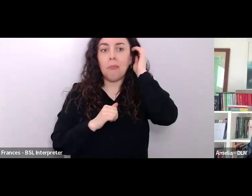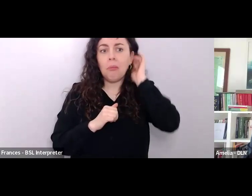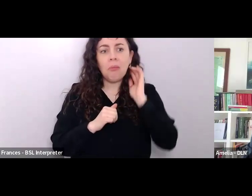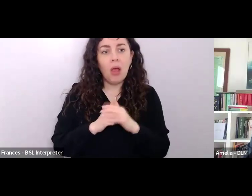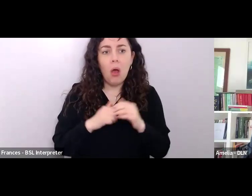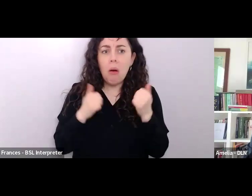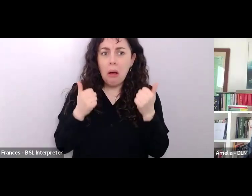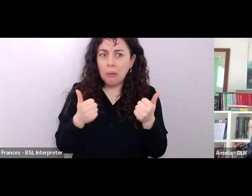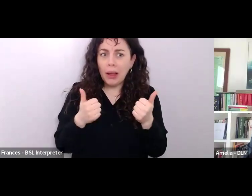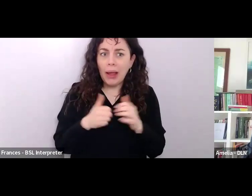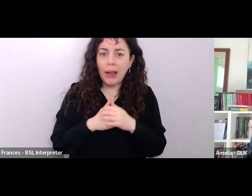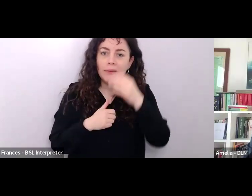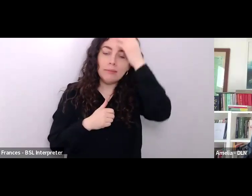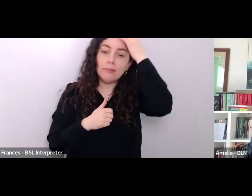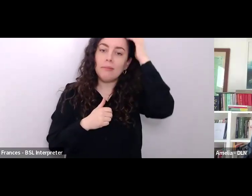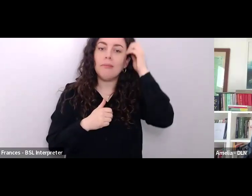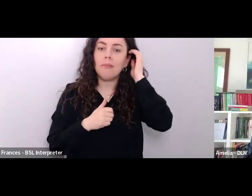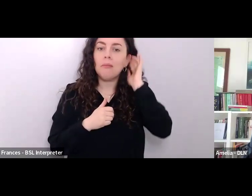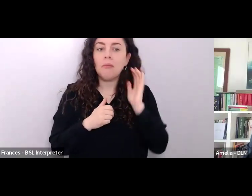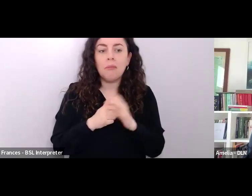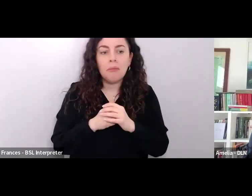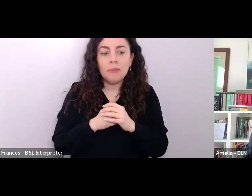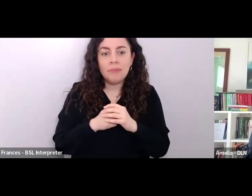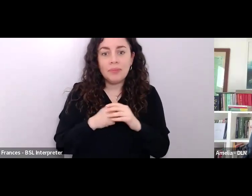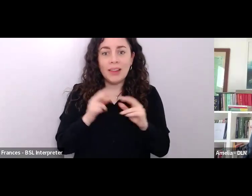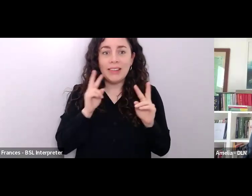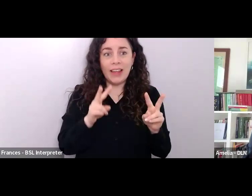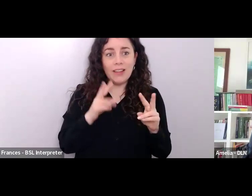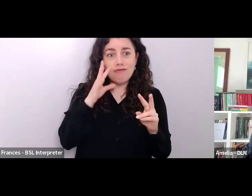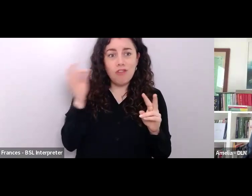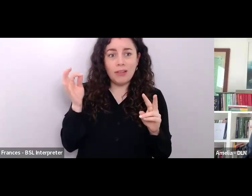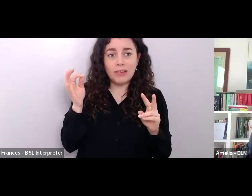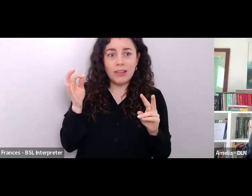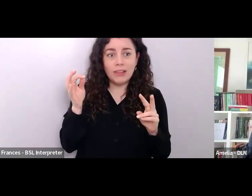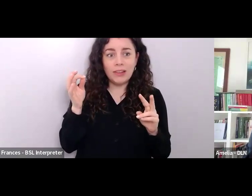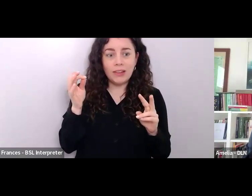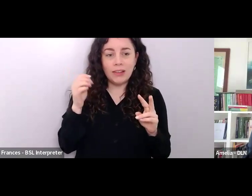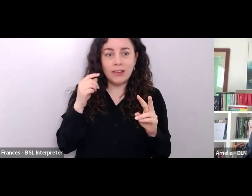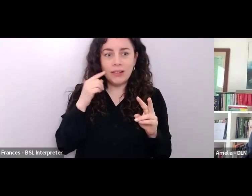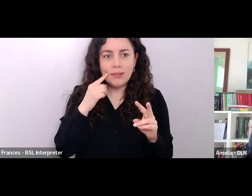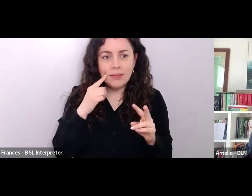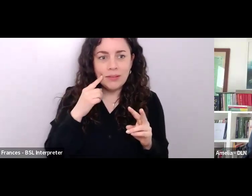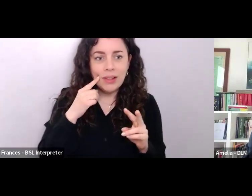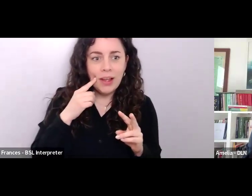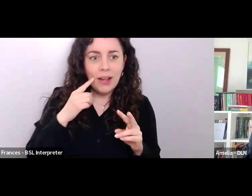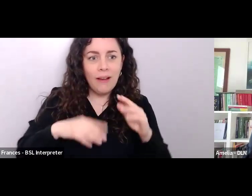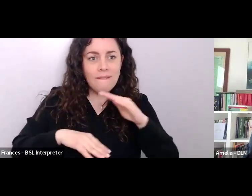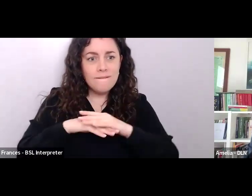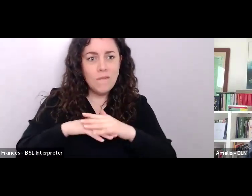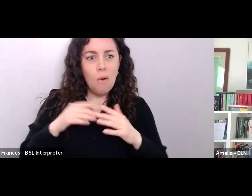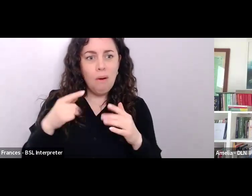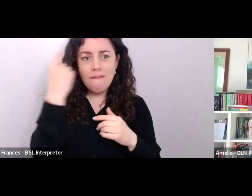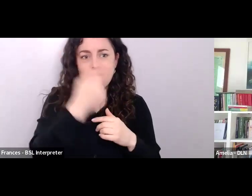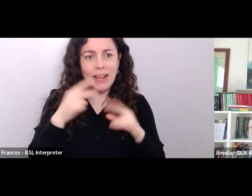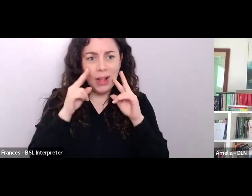Right, okay, I think it's saying, Francis, I think it's saying your full face isn't in show.